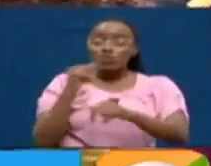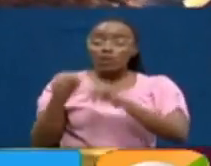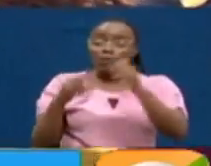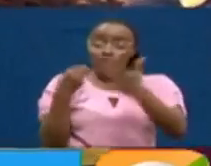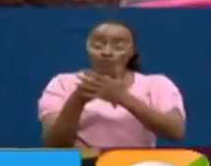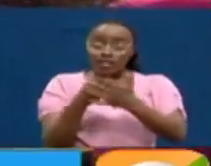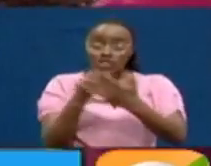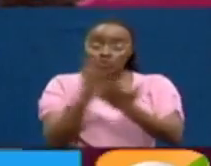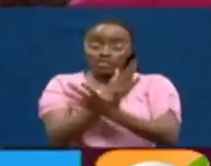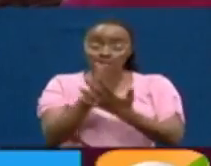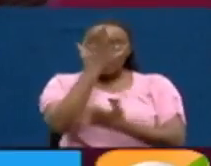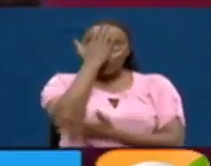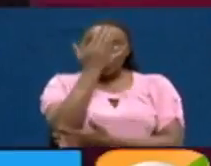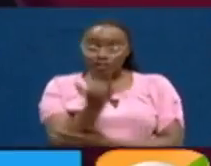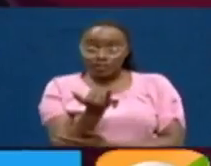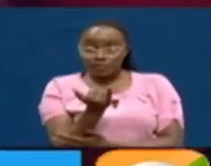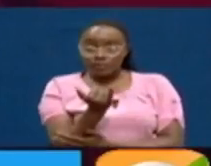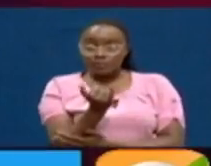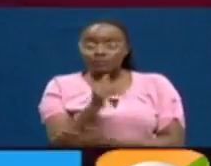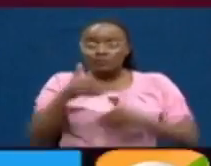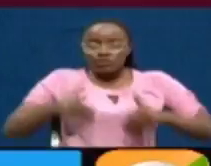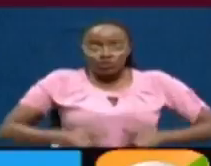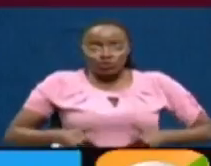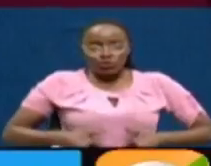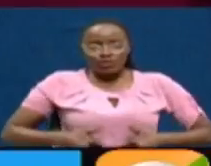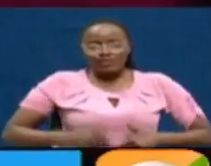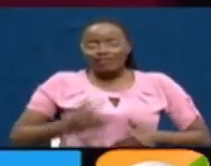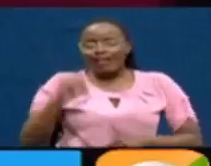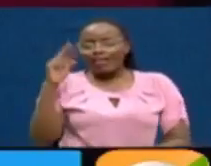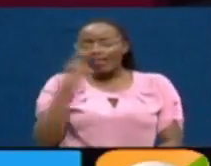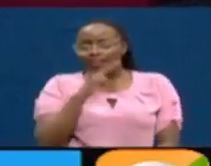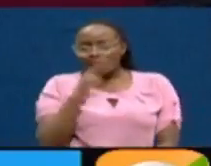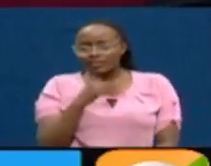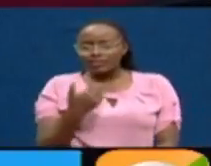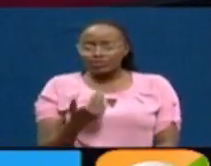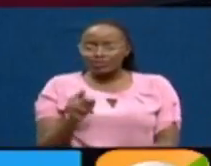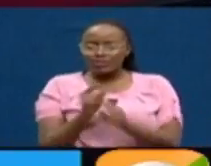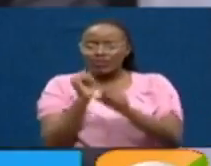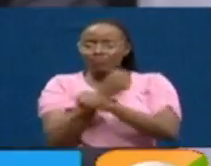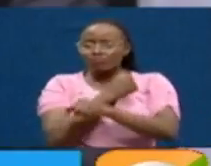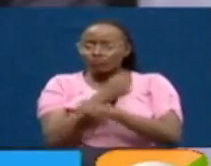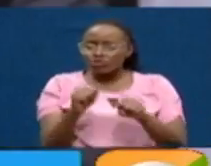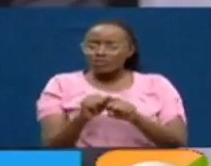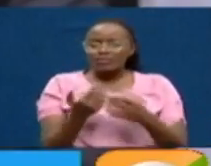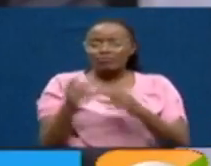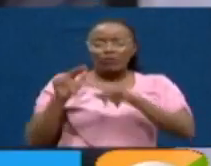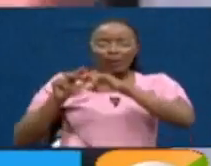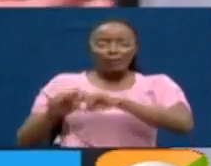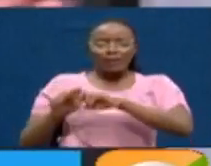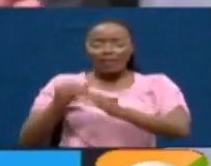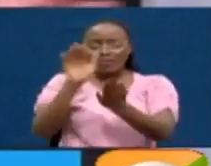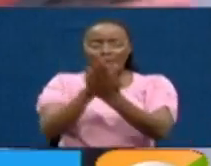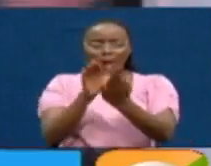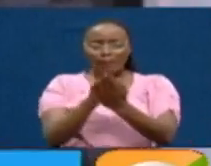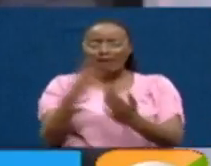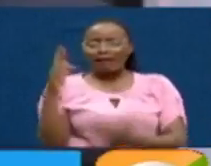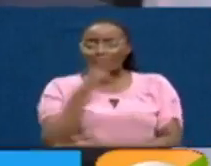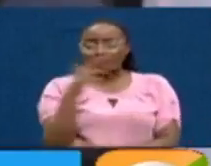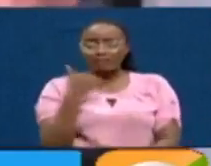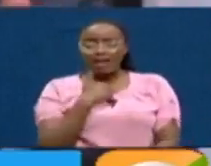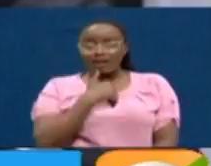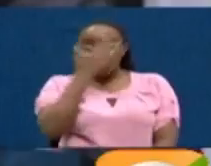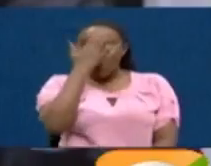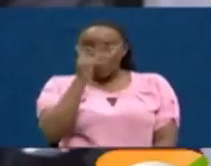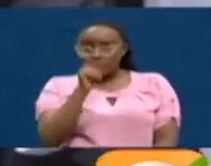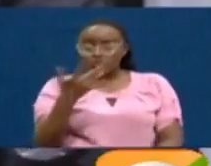financial sector. Yeah. Because the thing is, youth are considered risky, unbankable, and basically, banks are risk averse, especially to